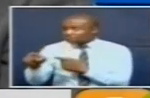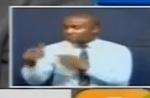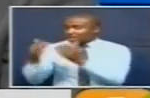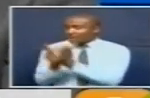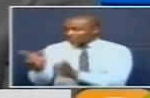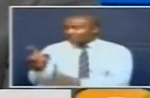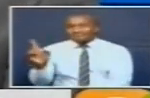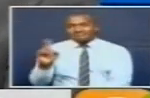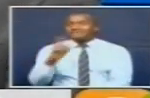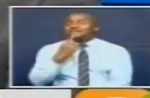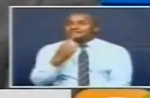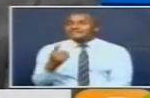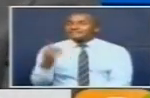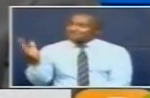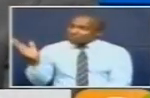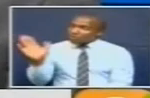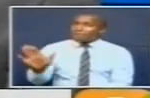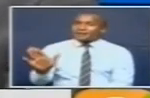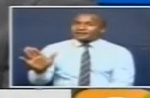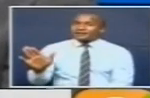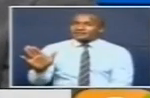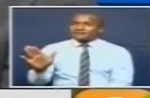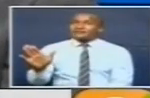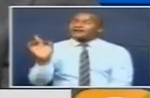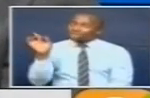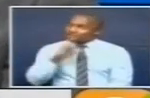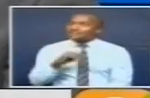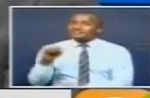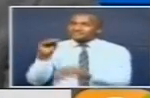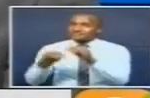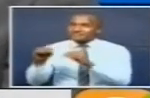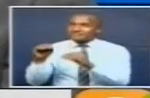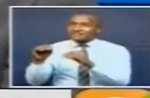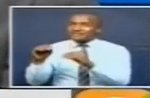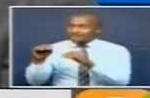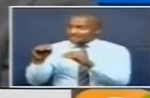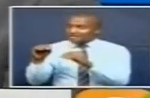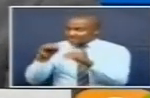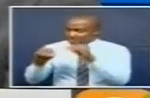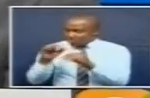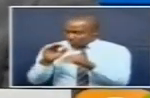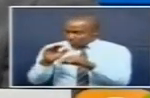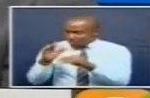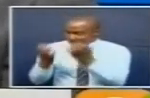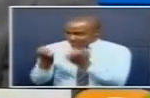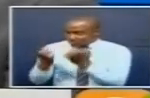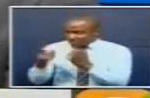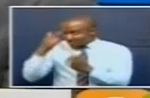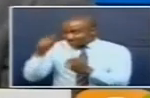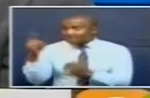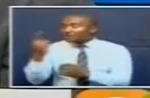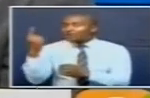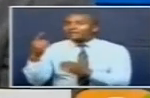said go back, complete the evaluation of Gemalto, isn't it? Of Gemalto, because it was the only company that had been